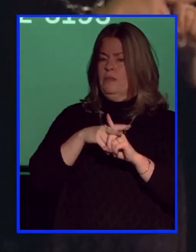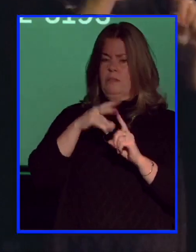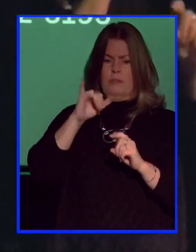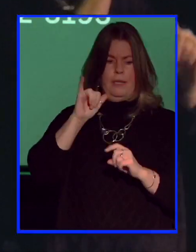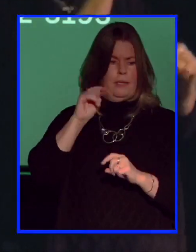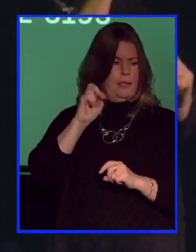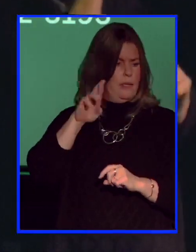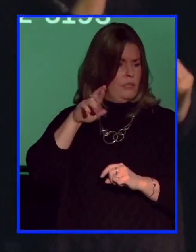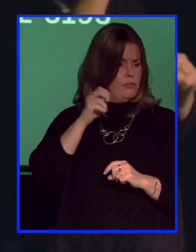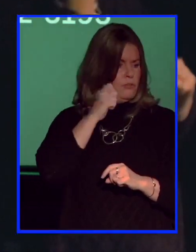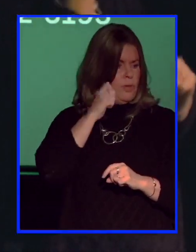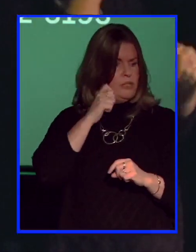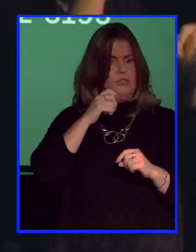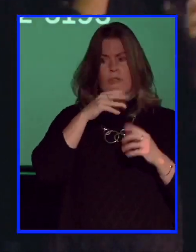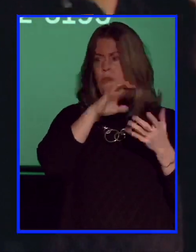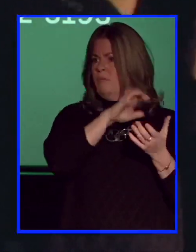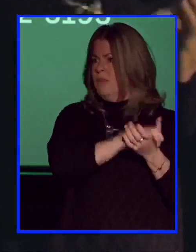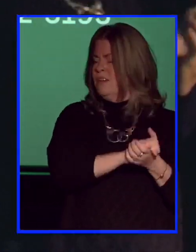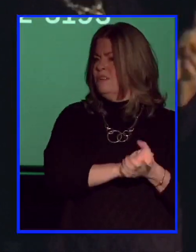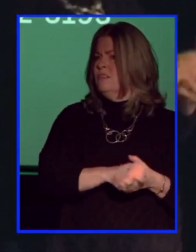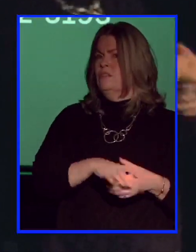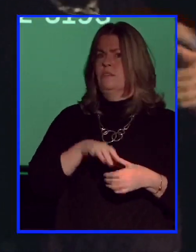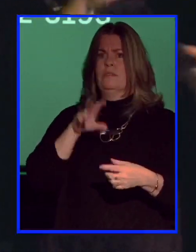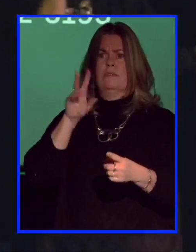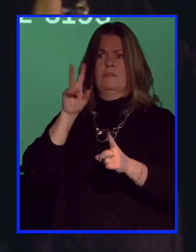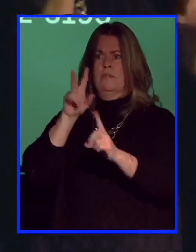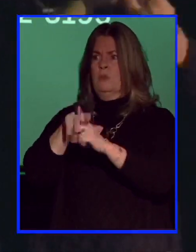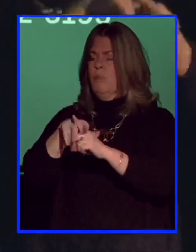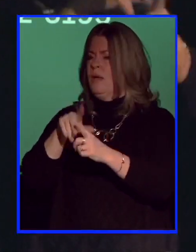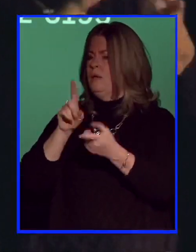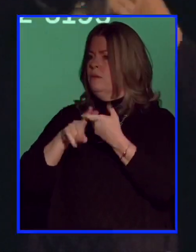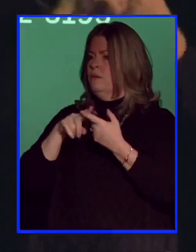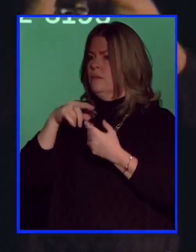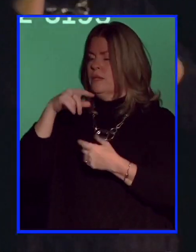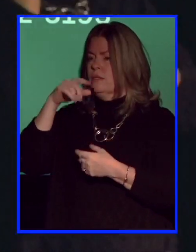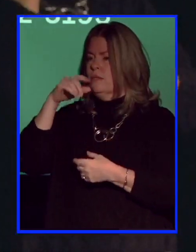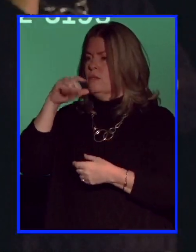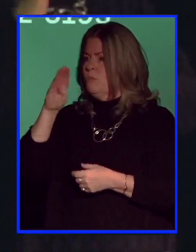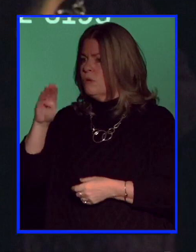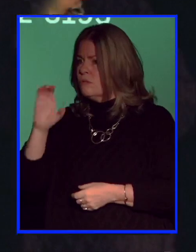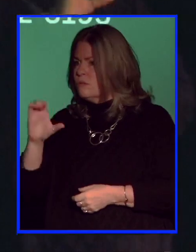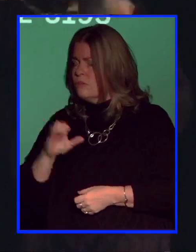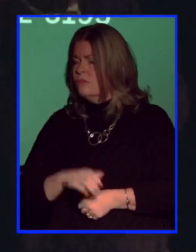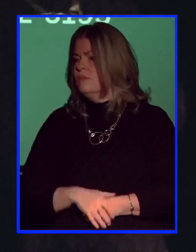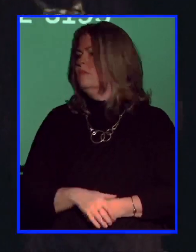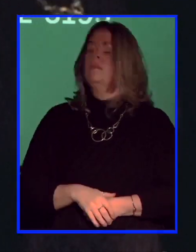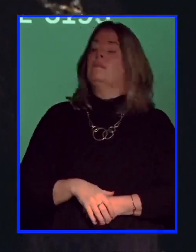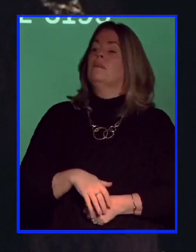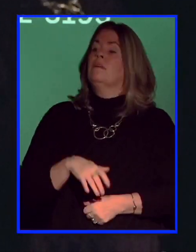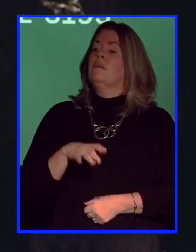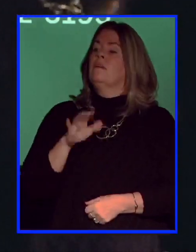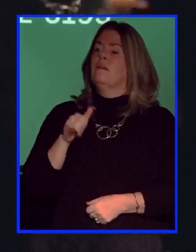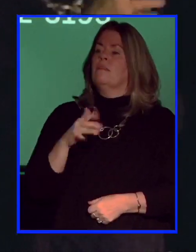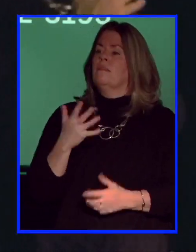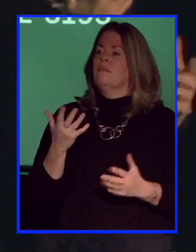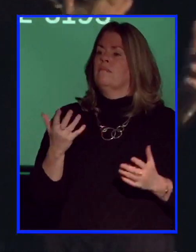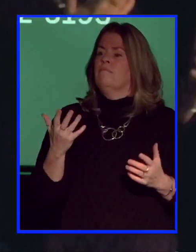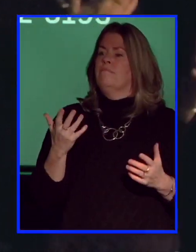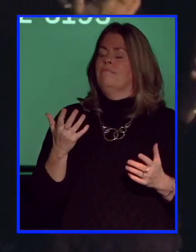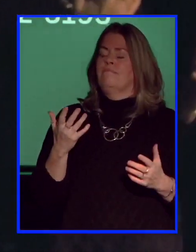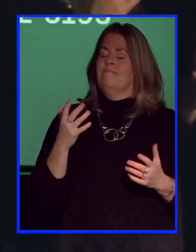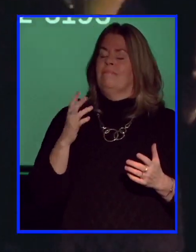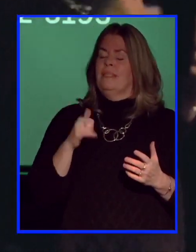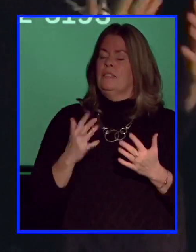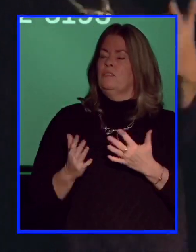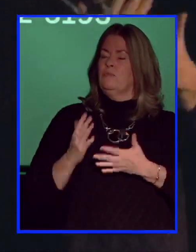apply to birth control. You know, the list goes on. And that is just a retrograde majority point of